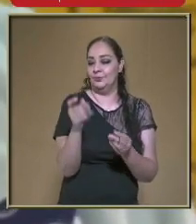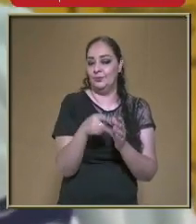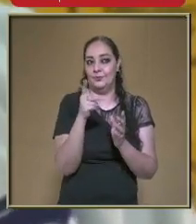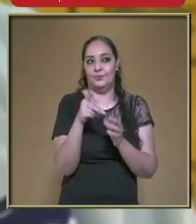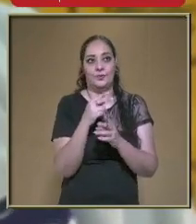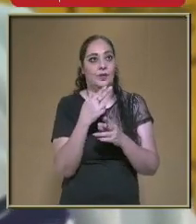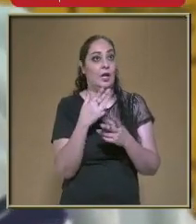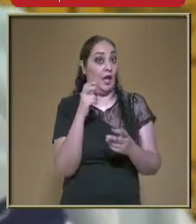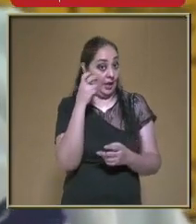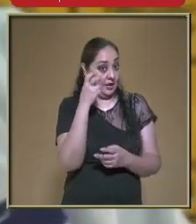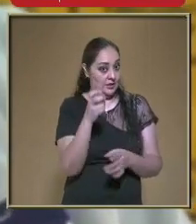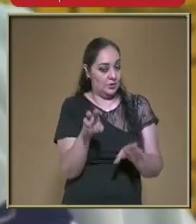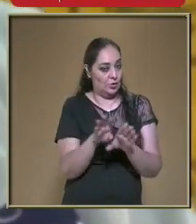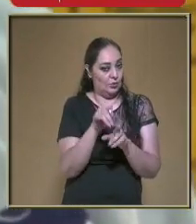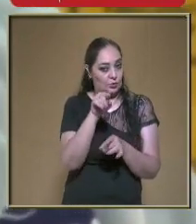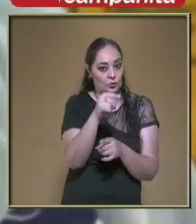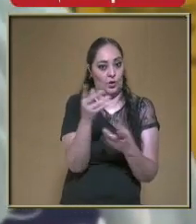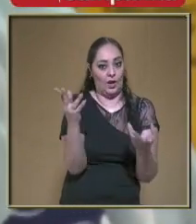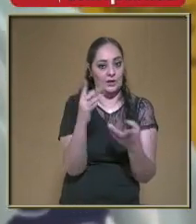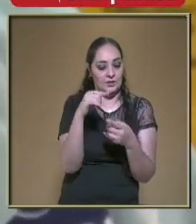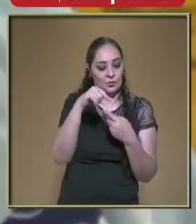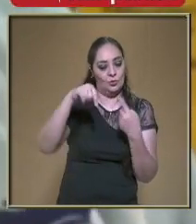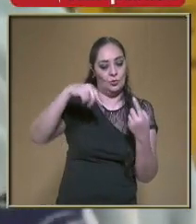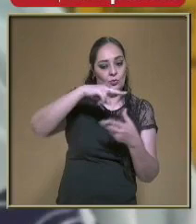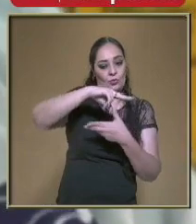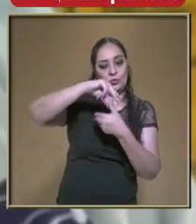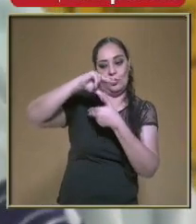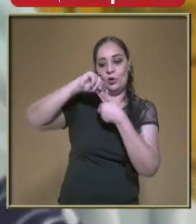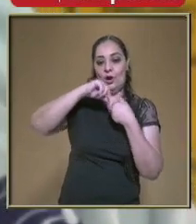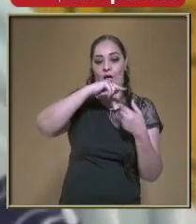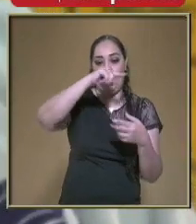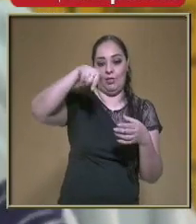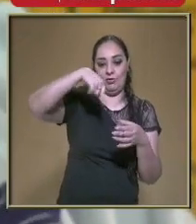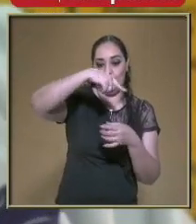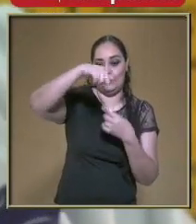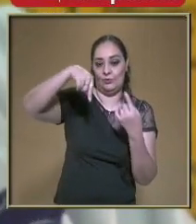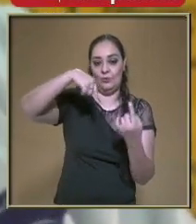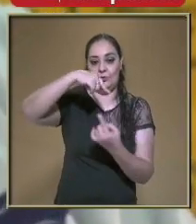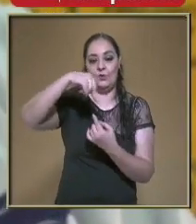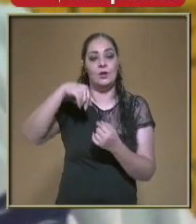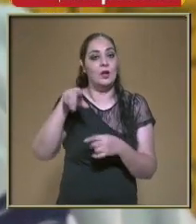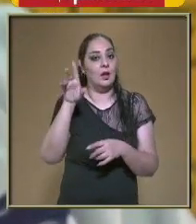And that is how to make a tornado in a bottle.